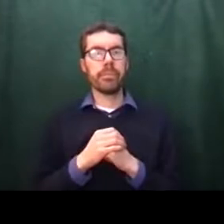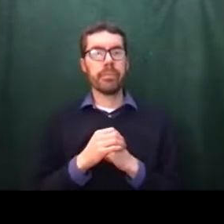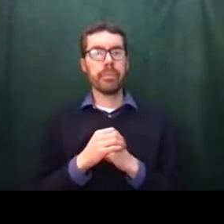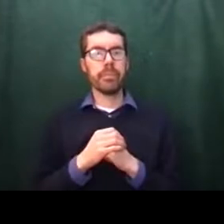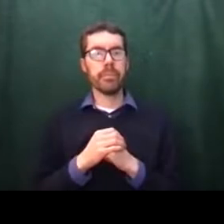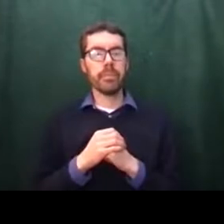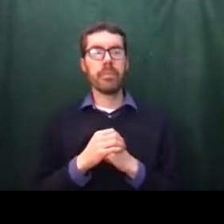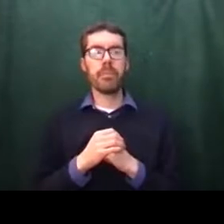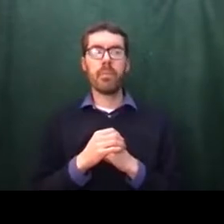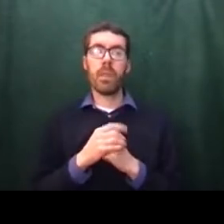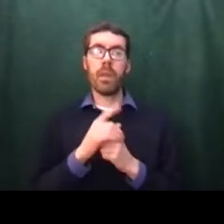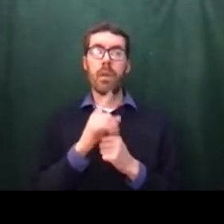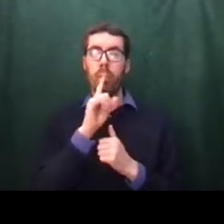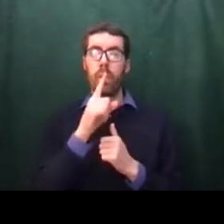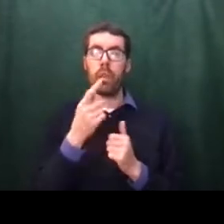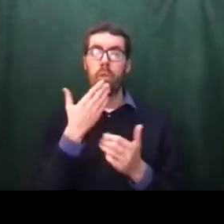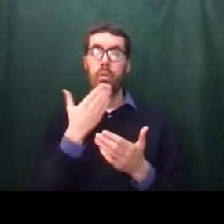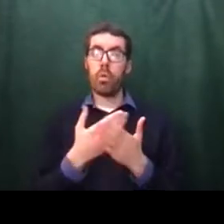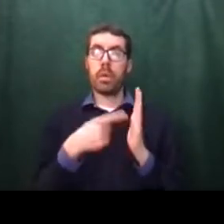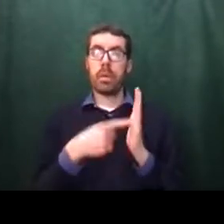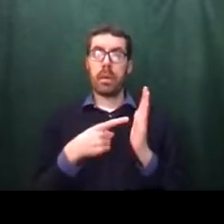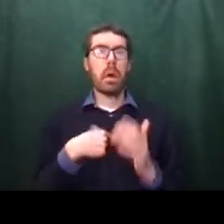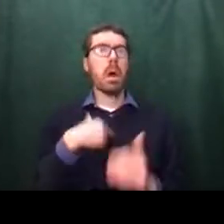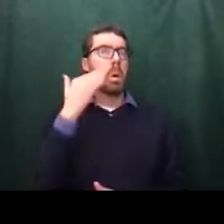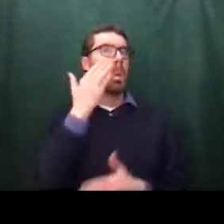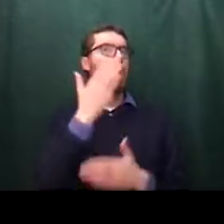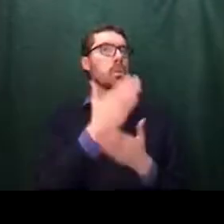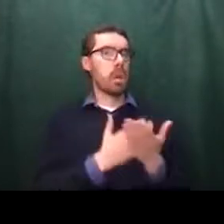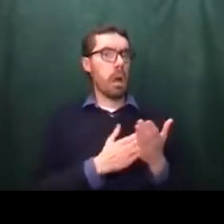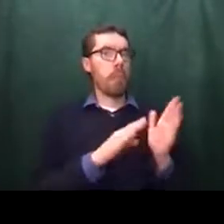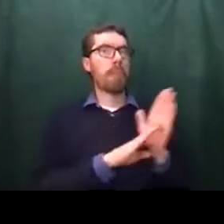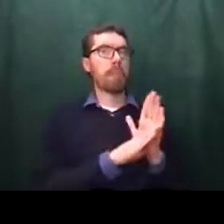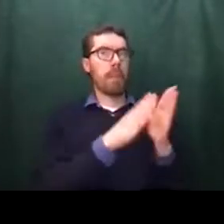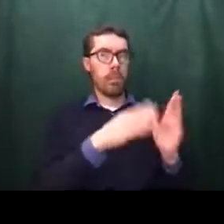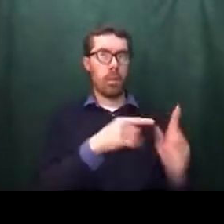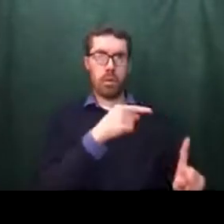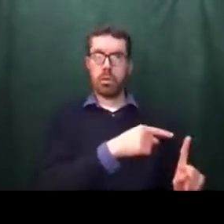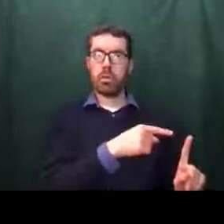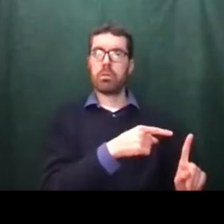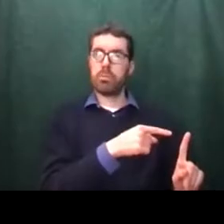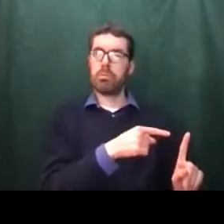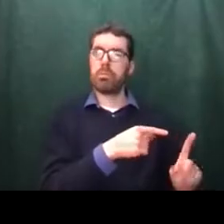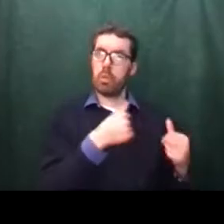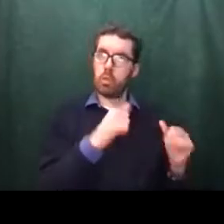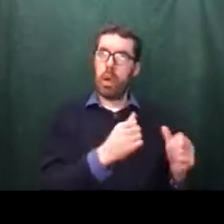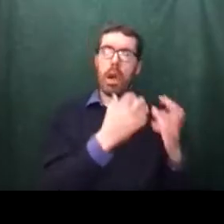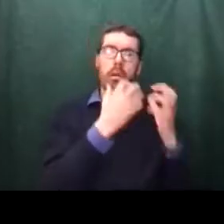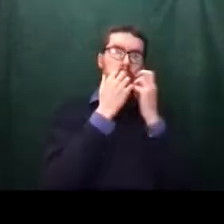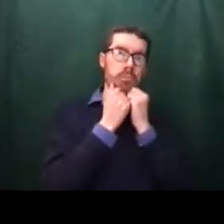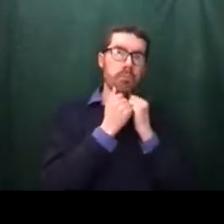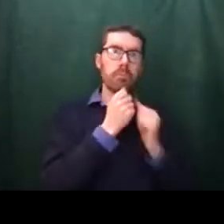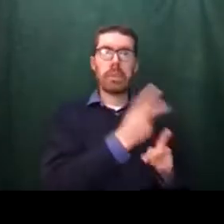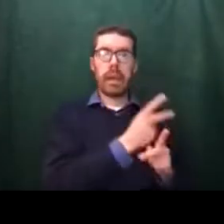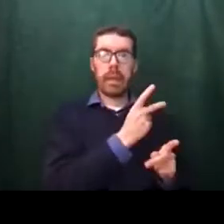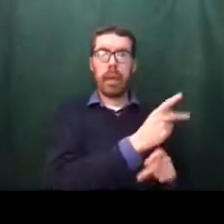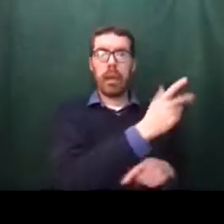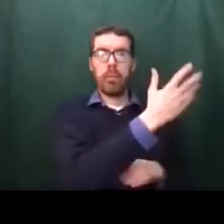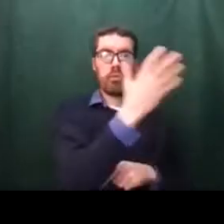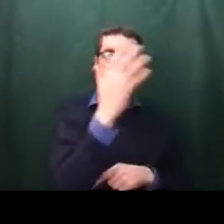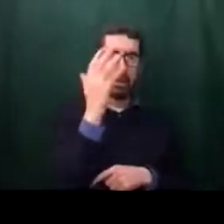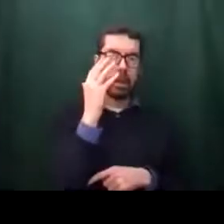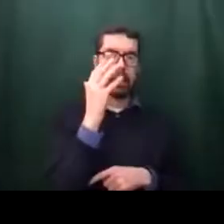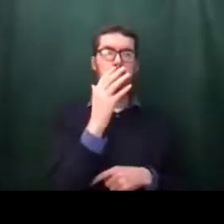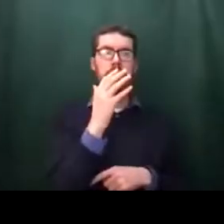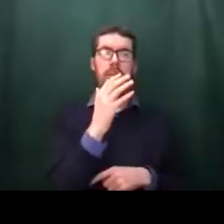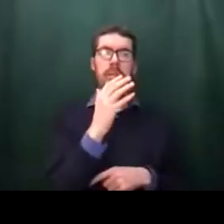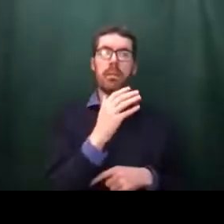there are really good examples of developers who do the right thing and in terms of trying to preserve as much as possible those mature trees that are